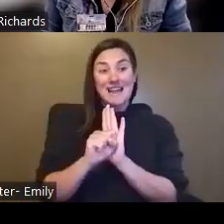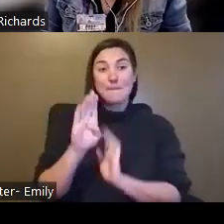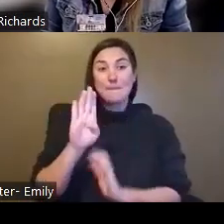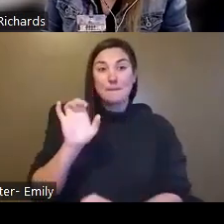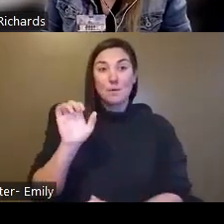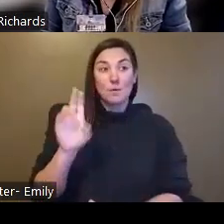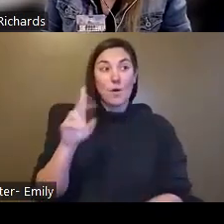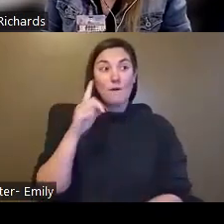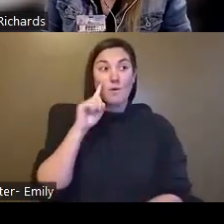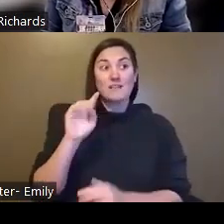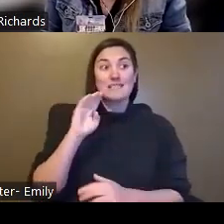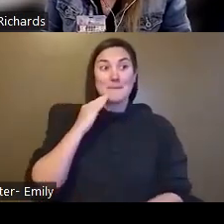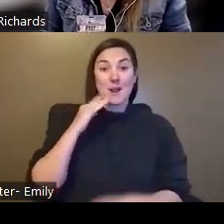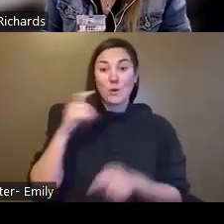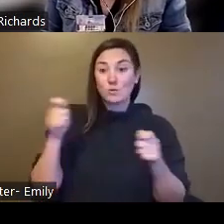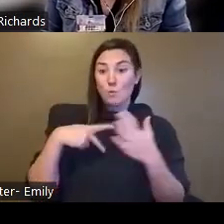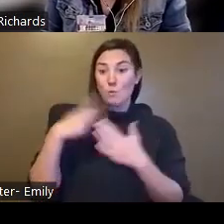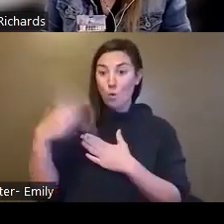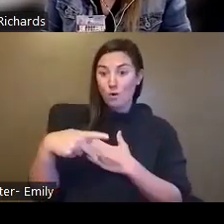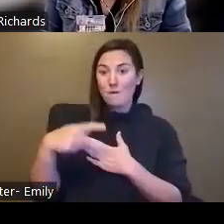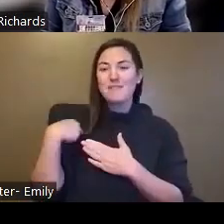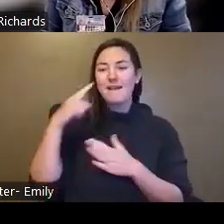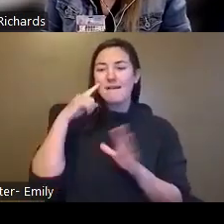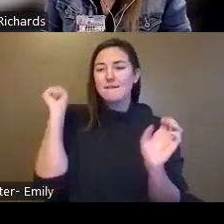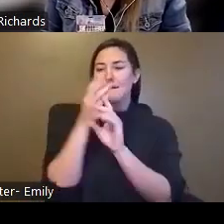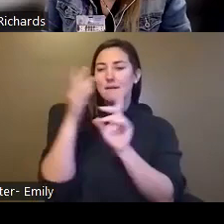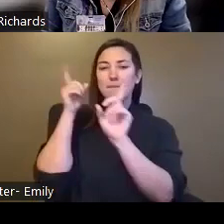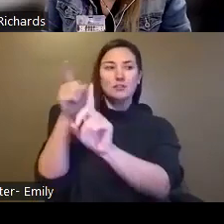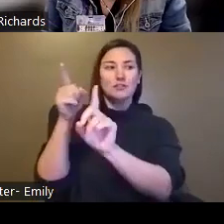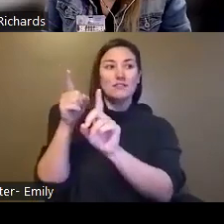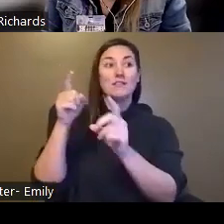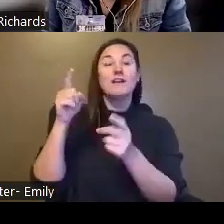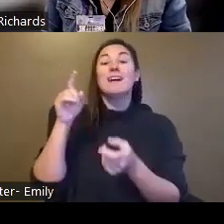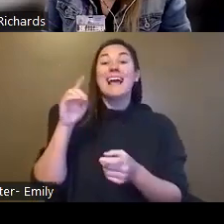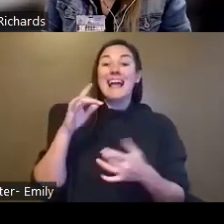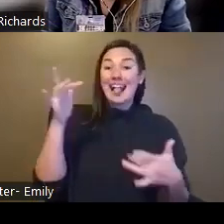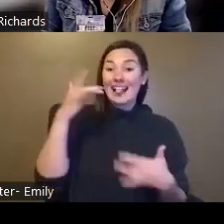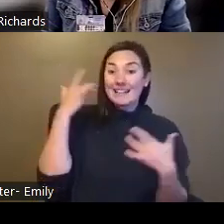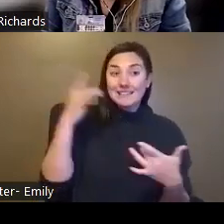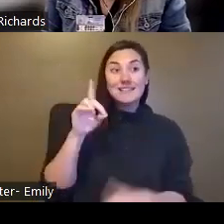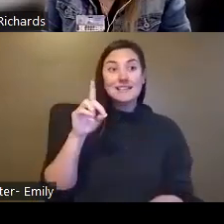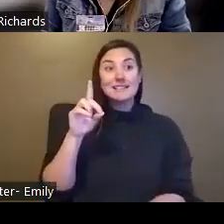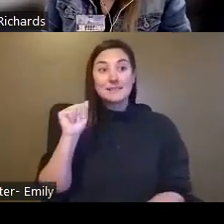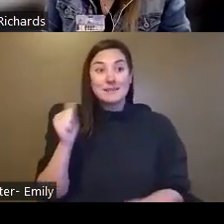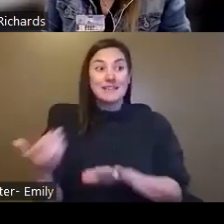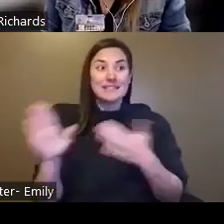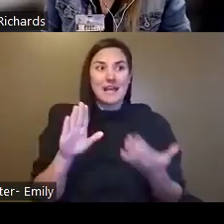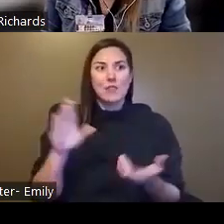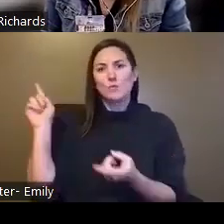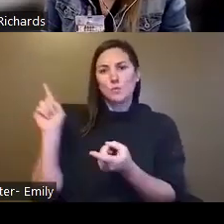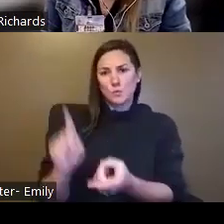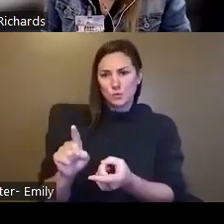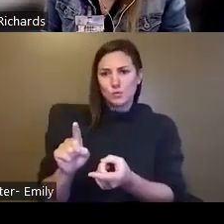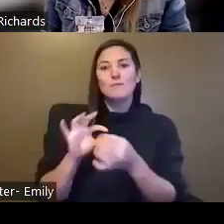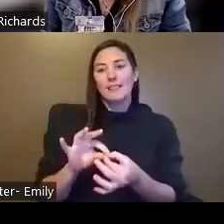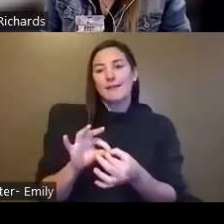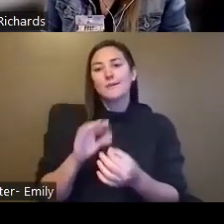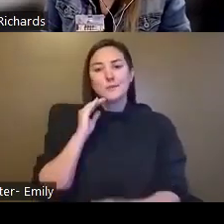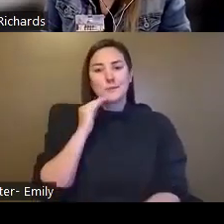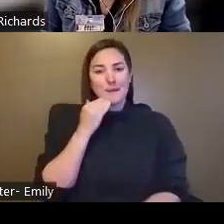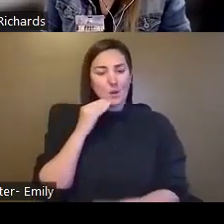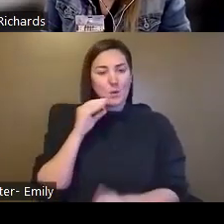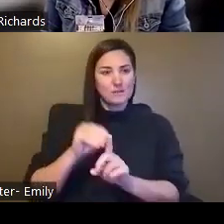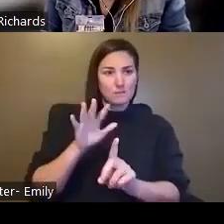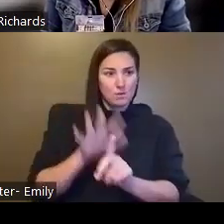Program has a mission to reduce illness, disability, and death due to tobacco exposure. Public health has